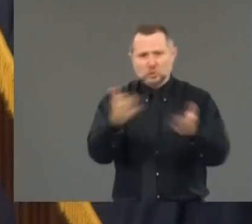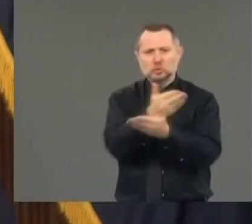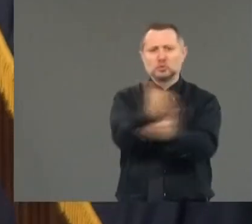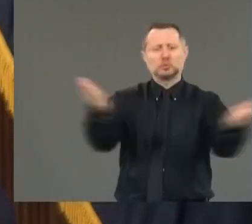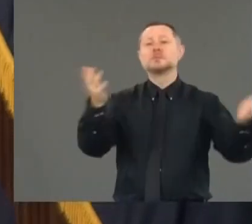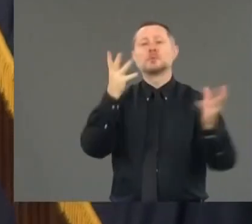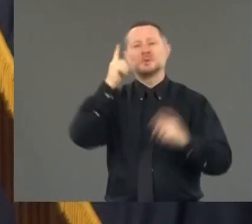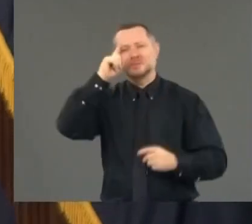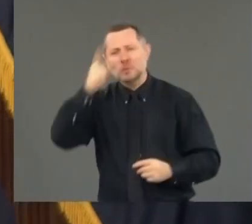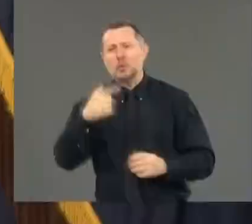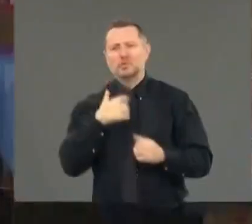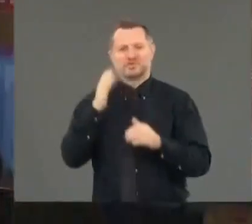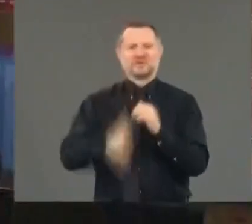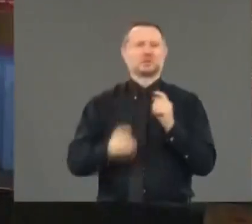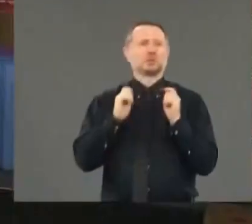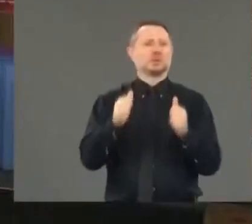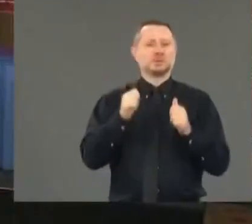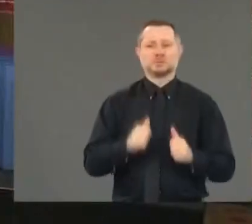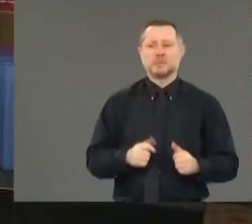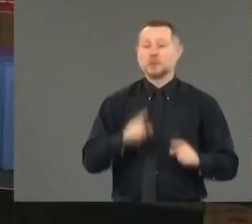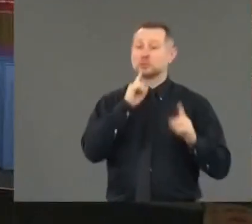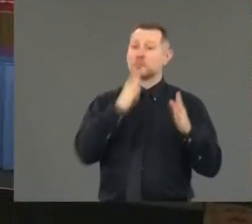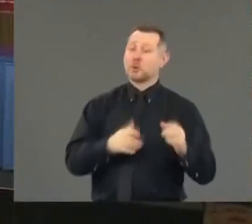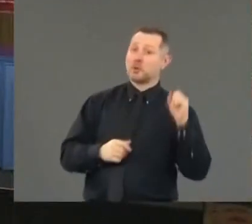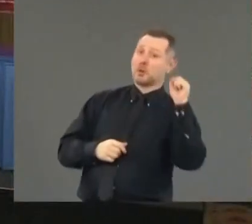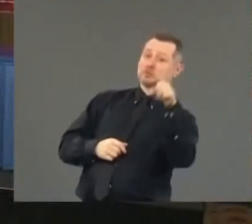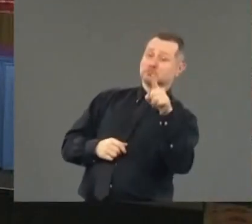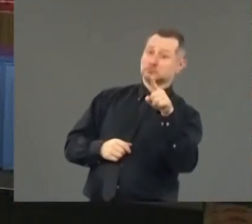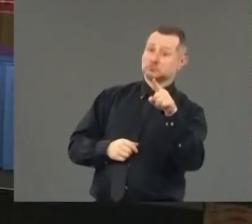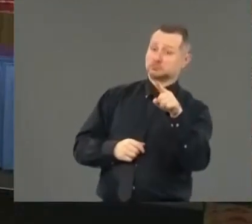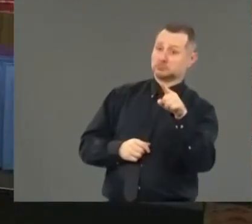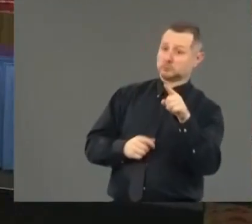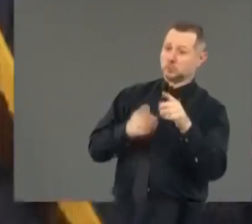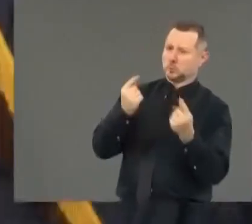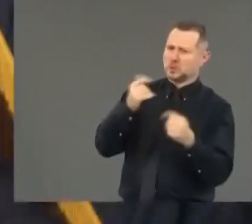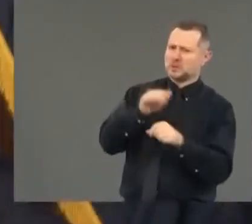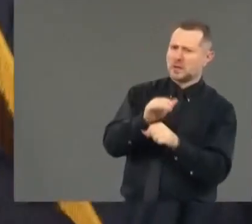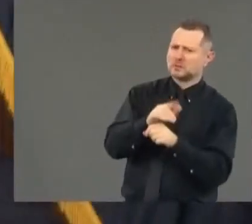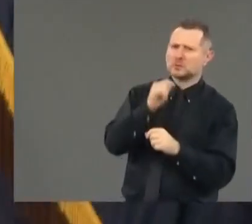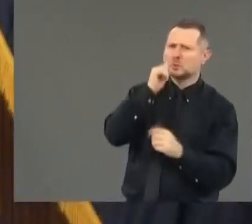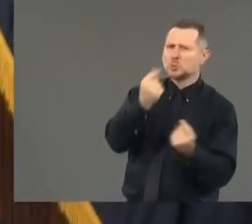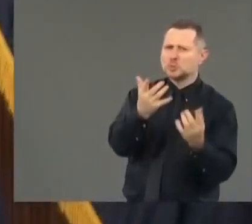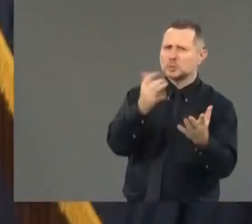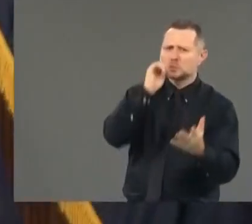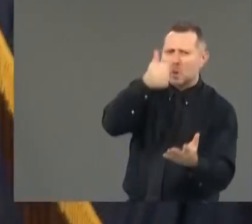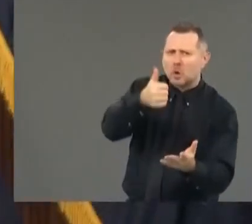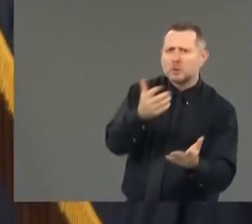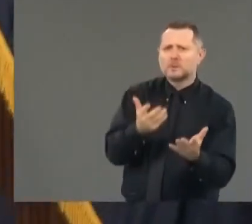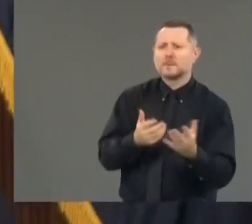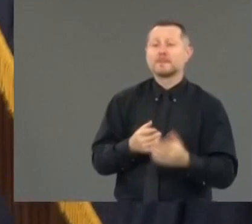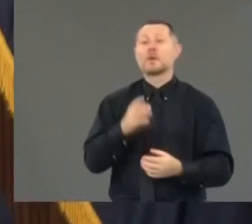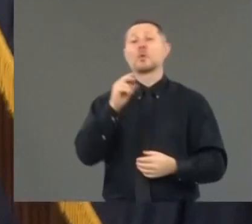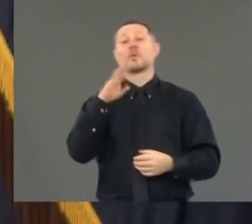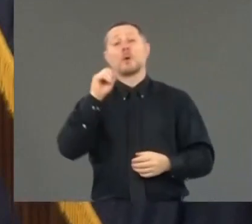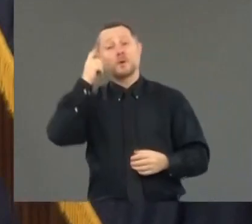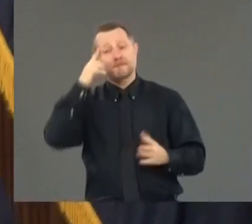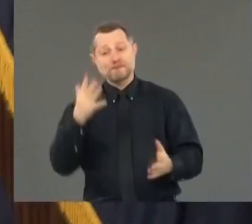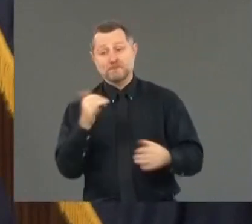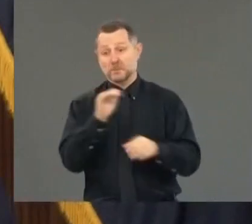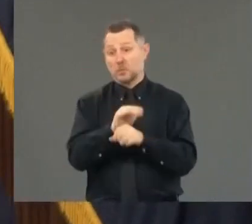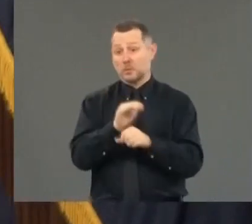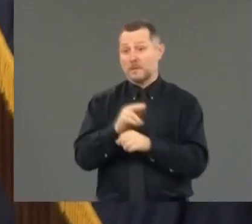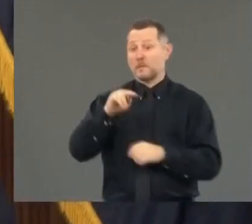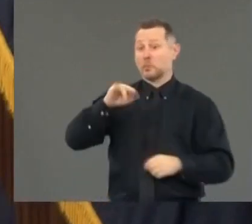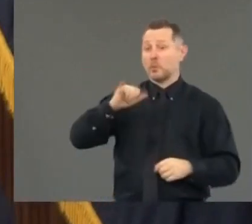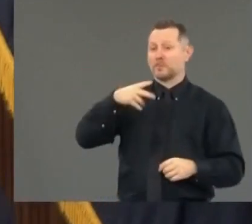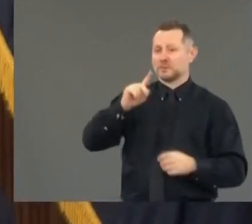it done quickly. But that would be in 30 days. What about tonight? What about tomorrow? Well, look, tonight, the NYPD, I've spoken